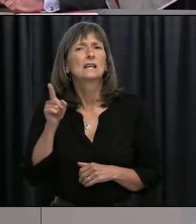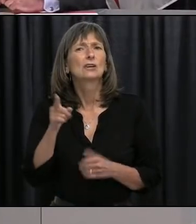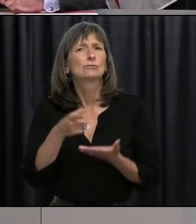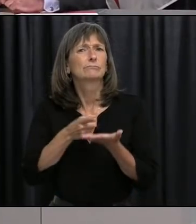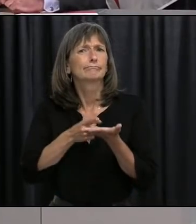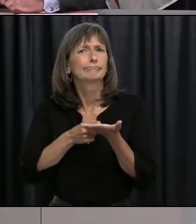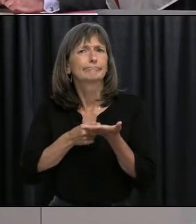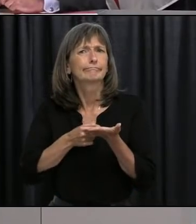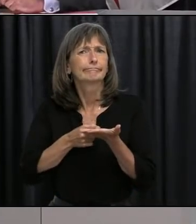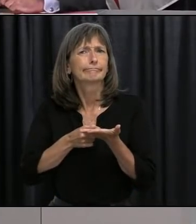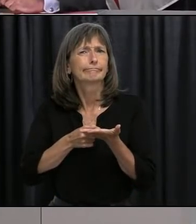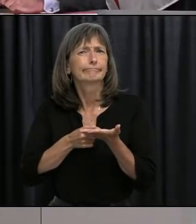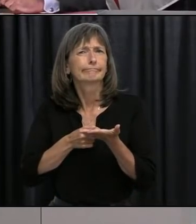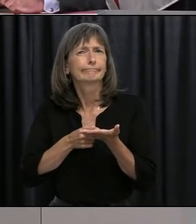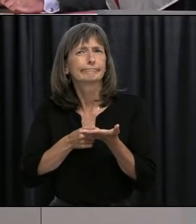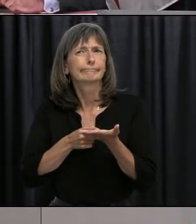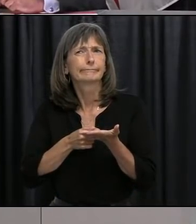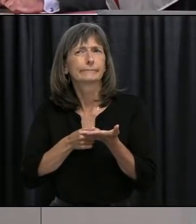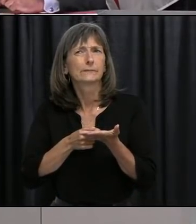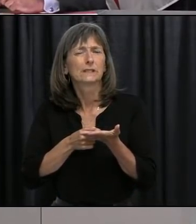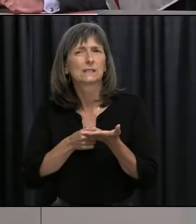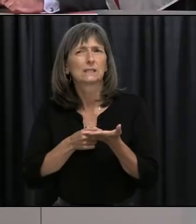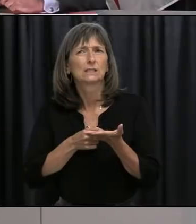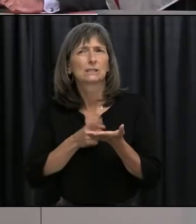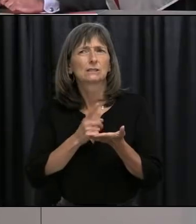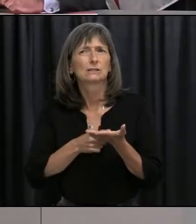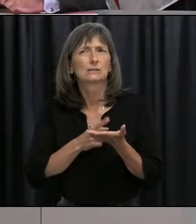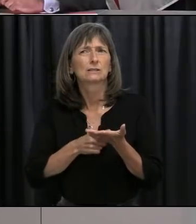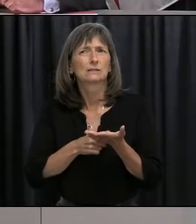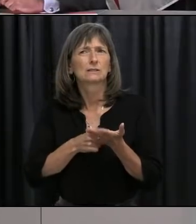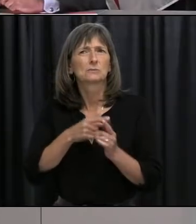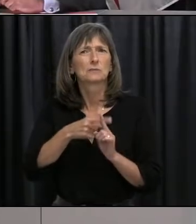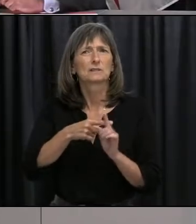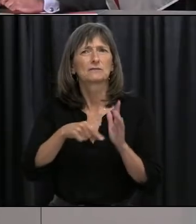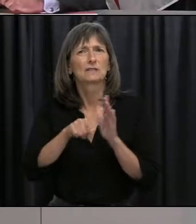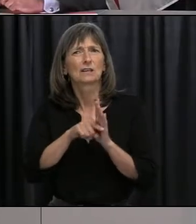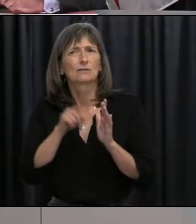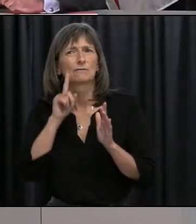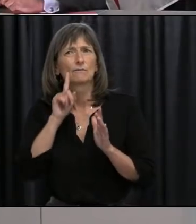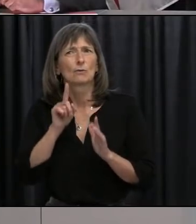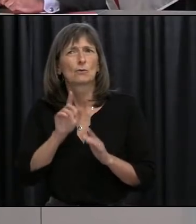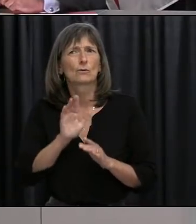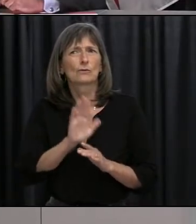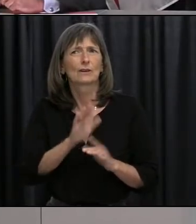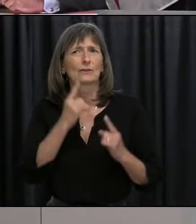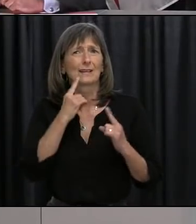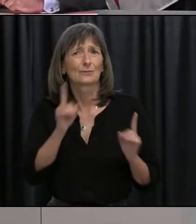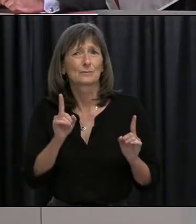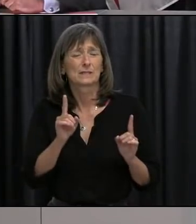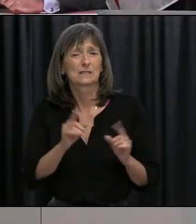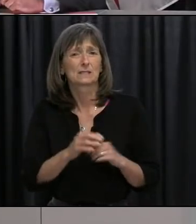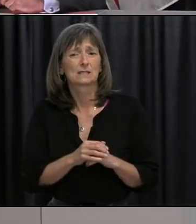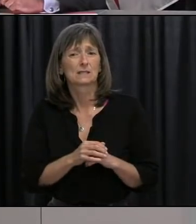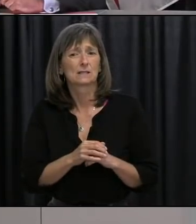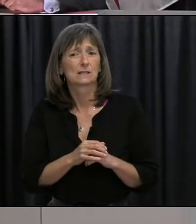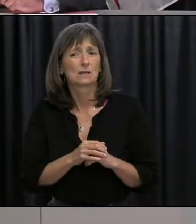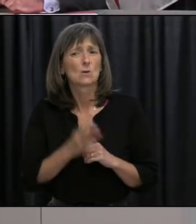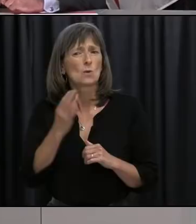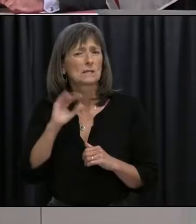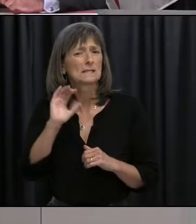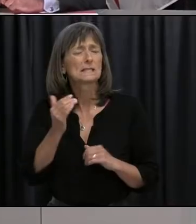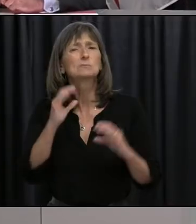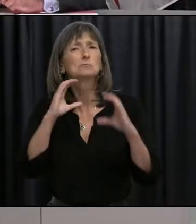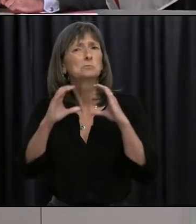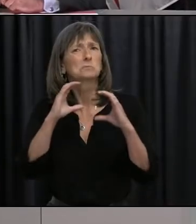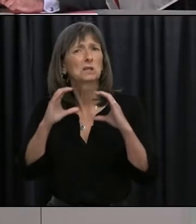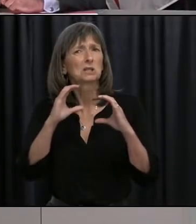or notification even on restarting health services. Why is there such a lack of